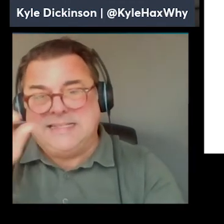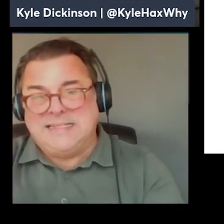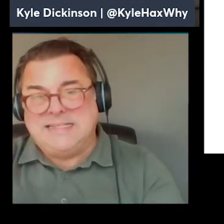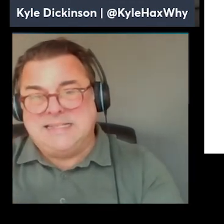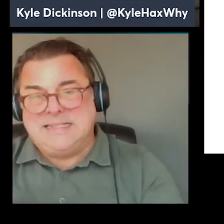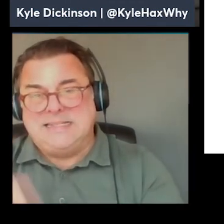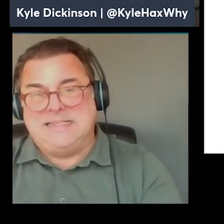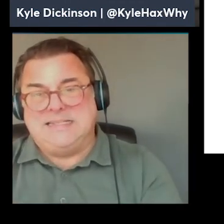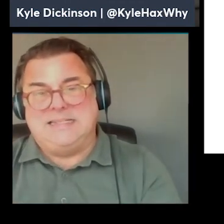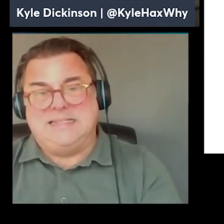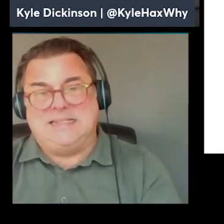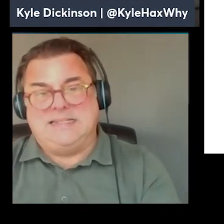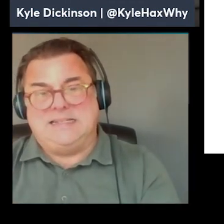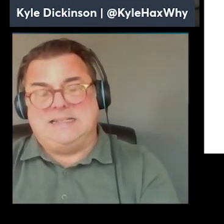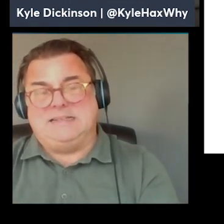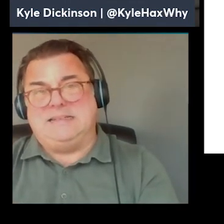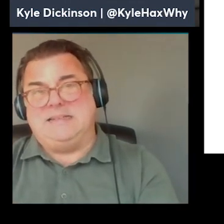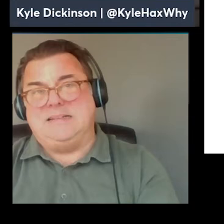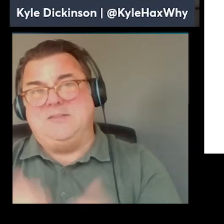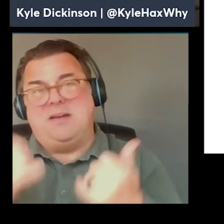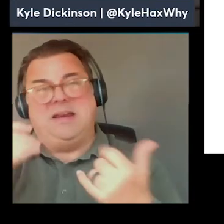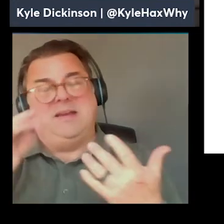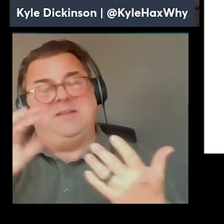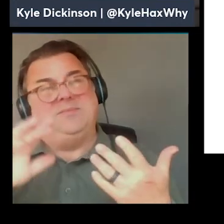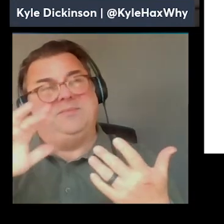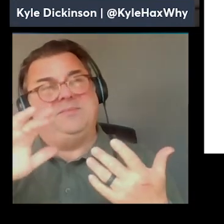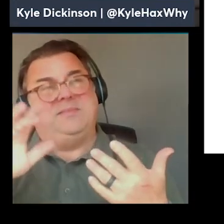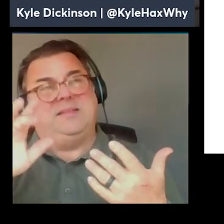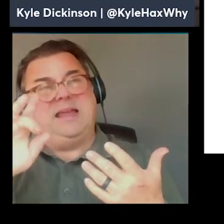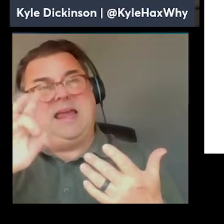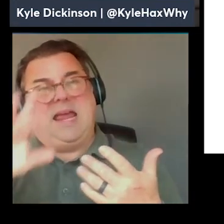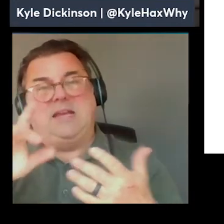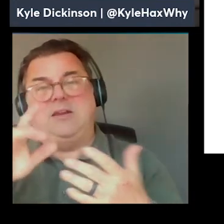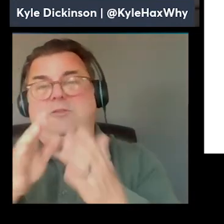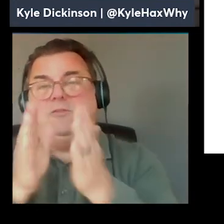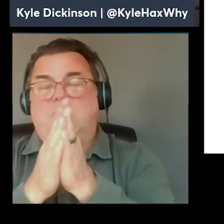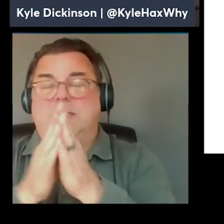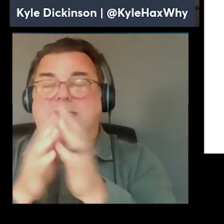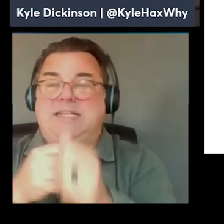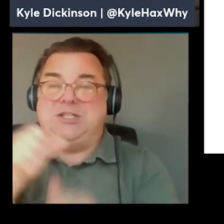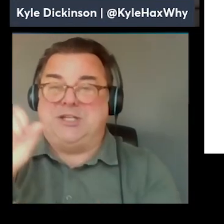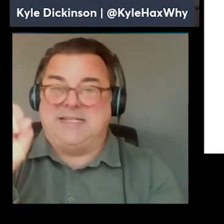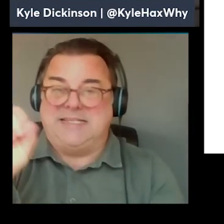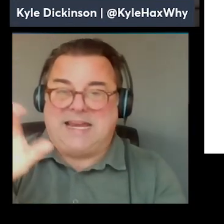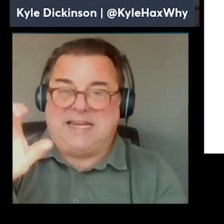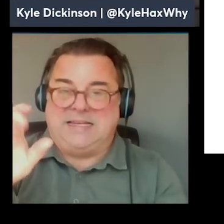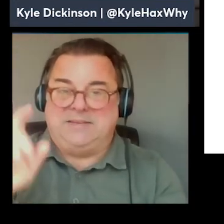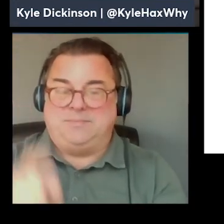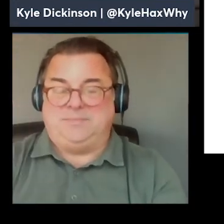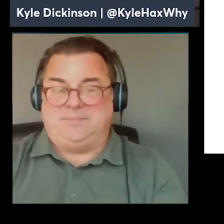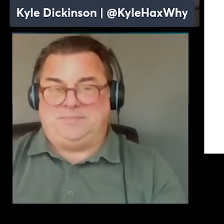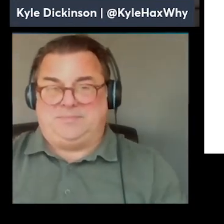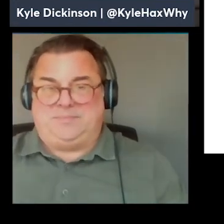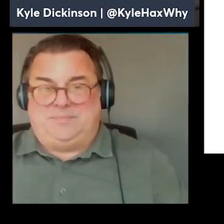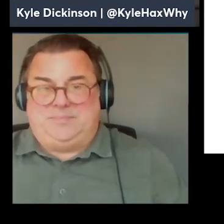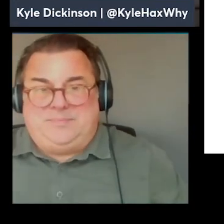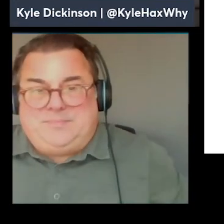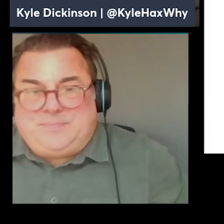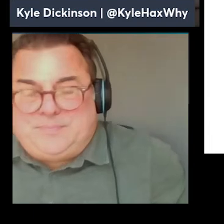we are hitting about 800 requests per second right here. Mm-hmm. And then as